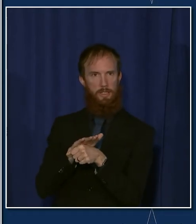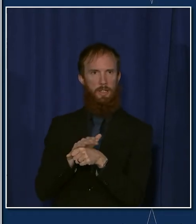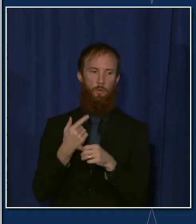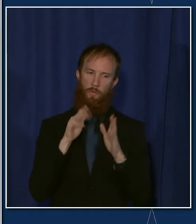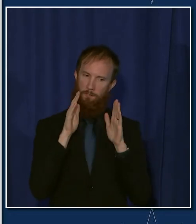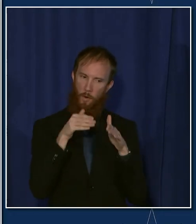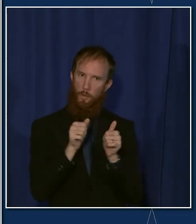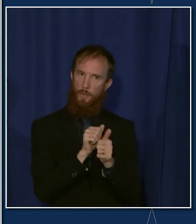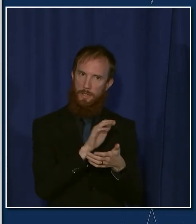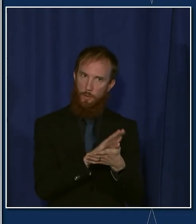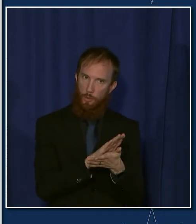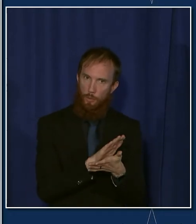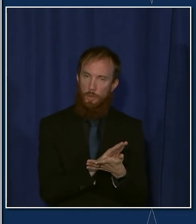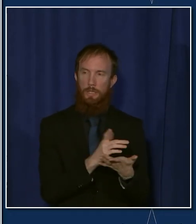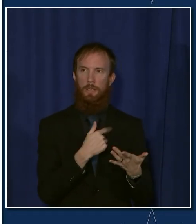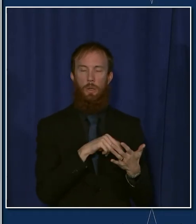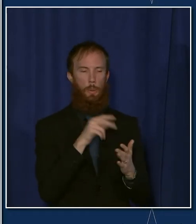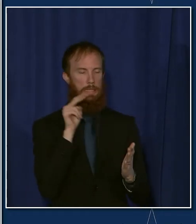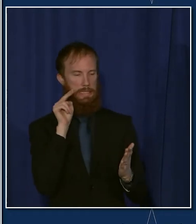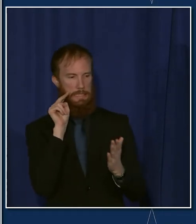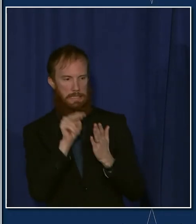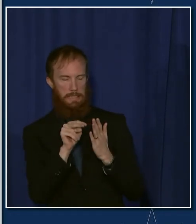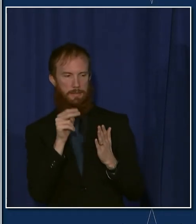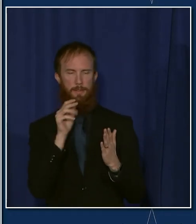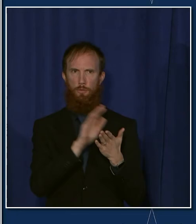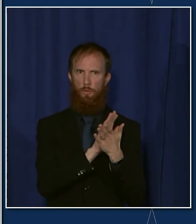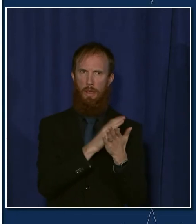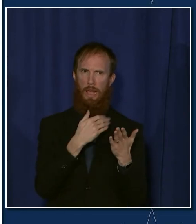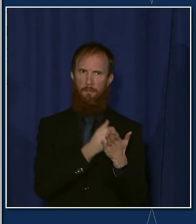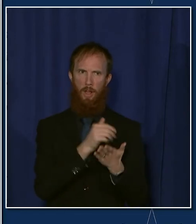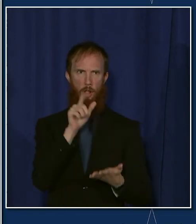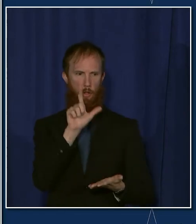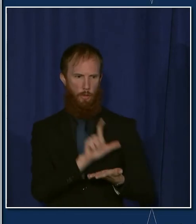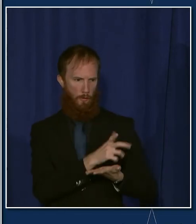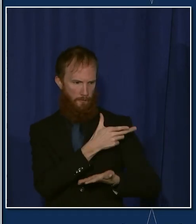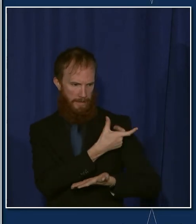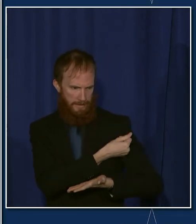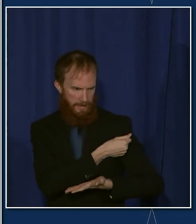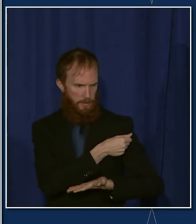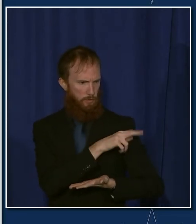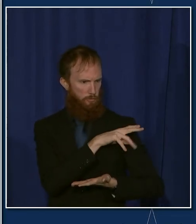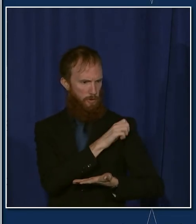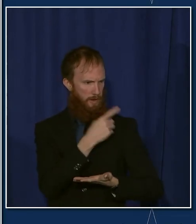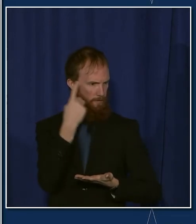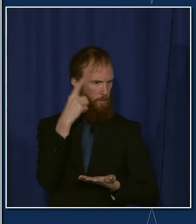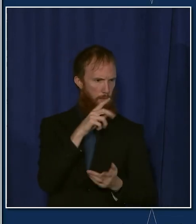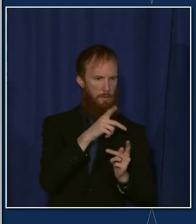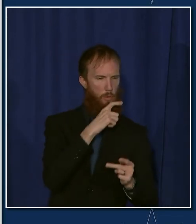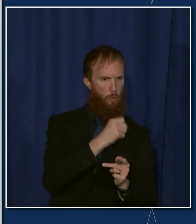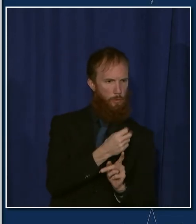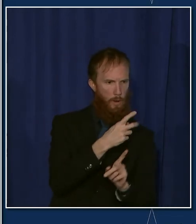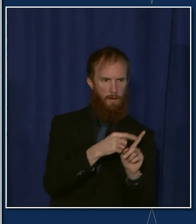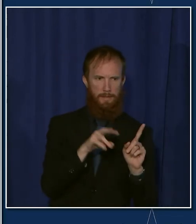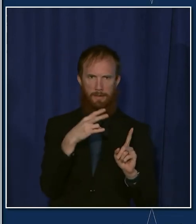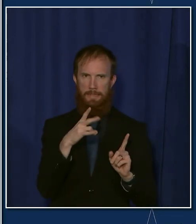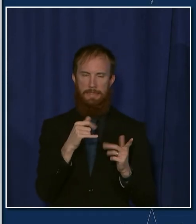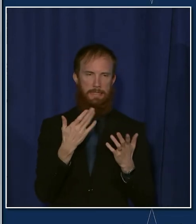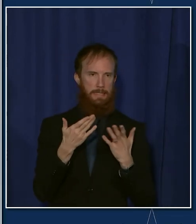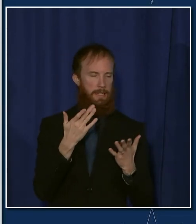So we looked at some of the schools that had the lowest vaccination rates for 12 to 17-year-olds, and working with